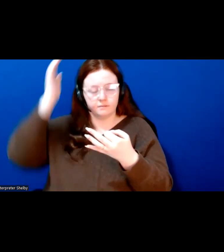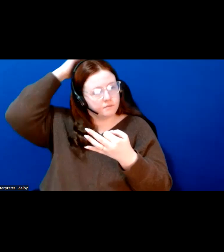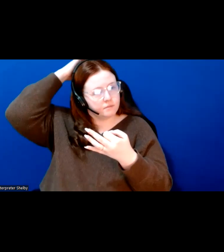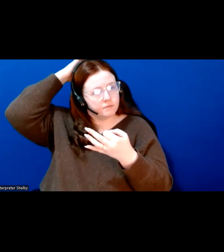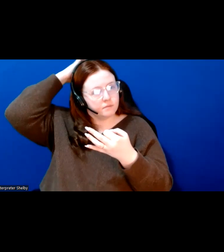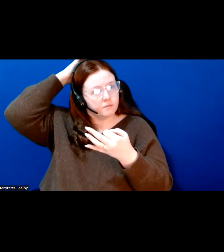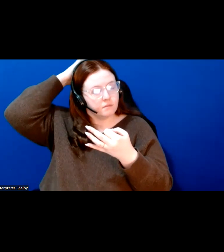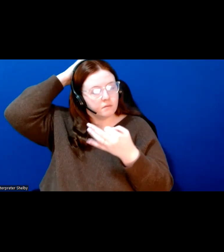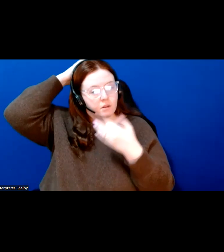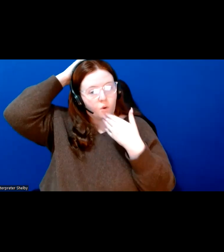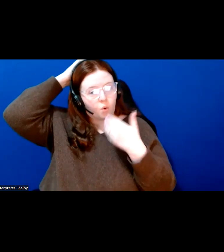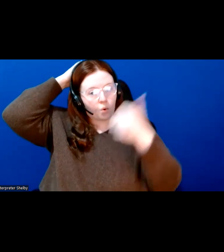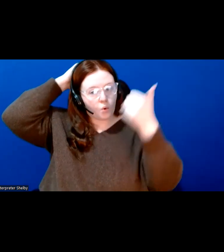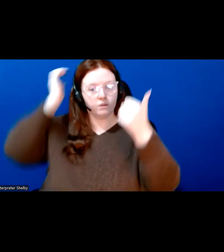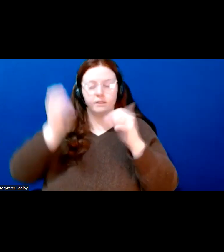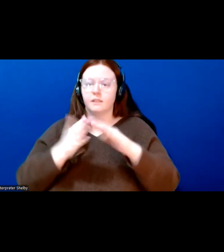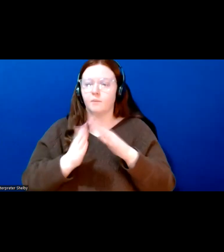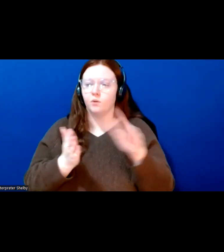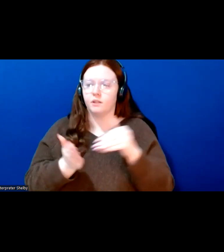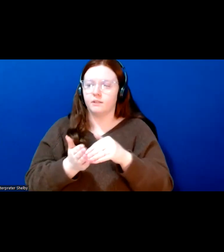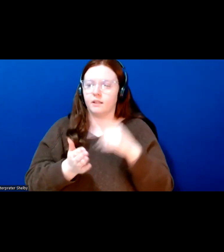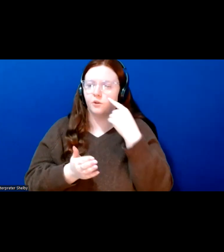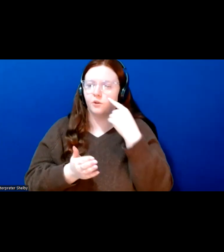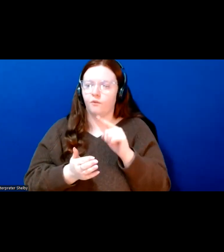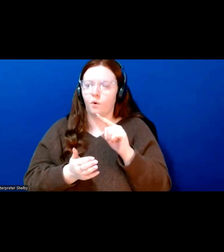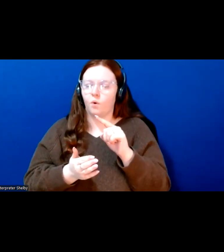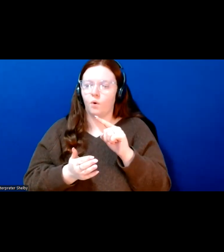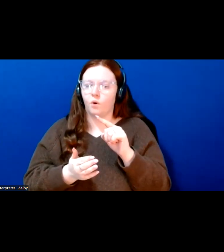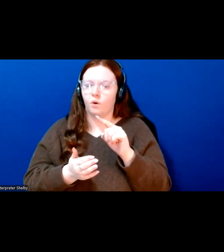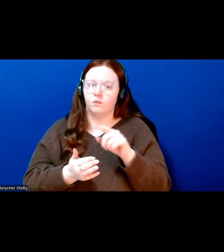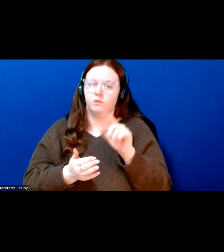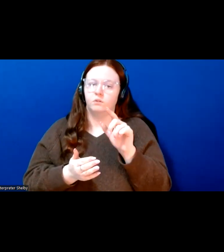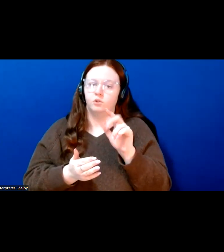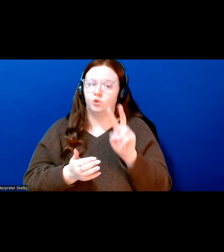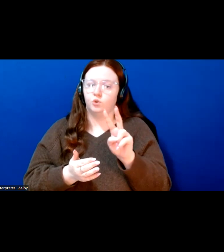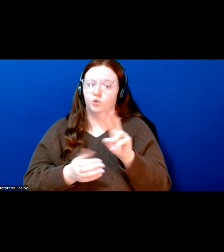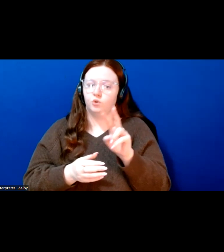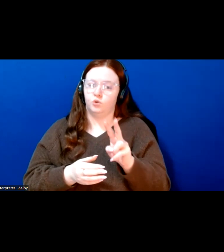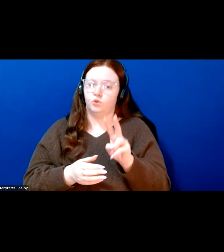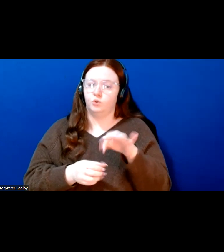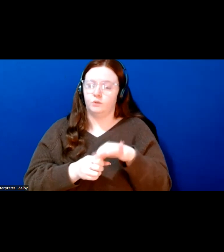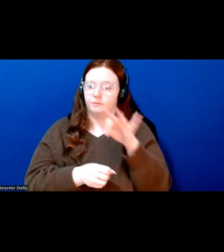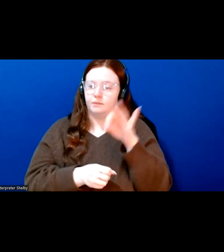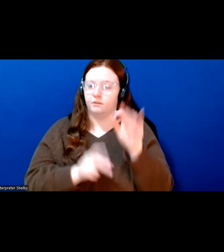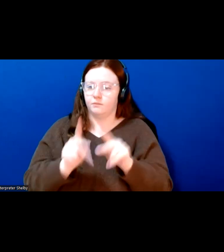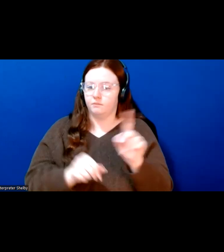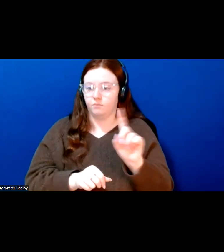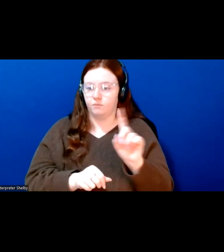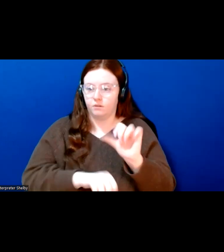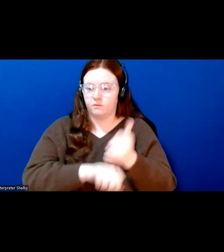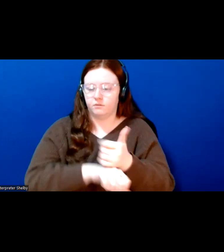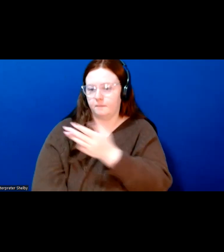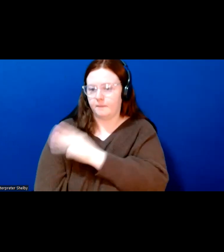for 2S LGBTQIA+ folks in the country is in Manitoba. And a big